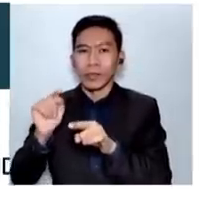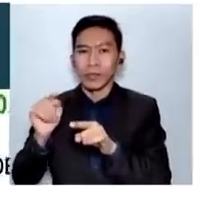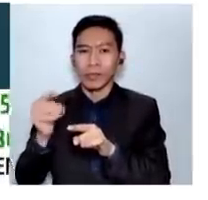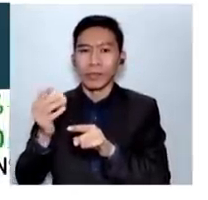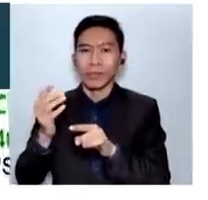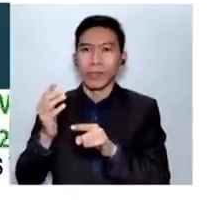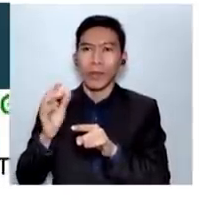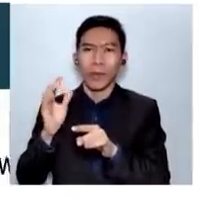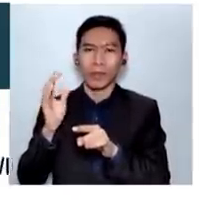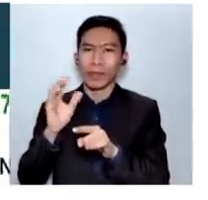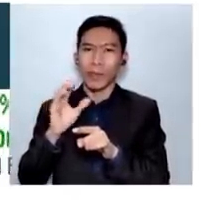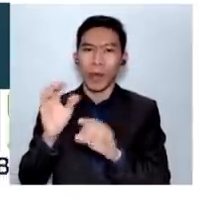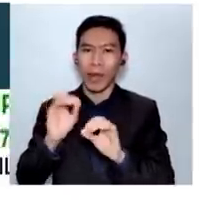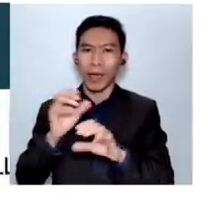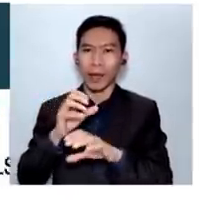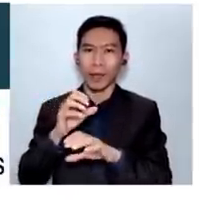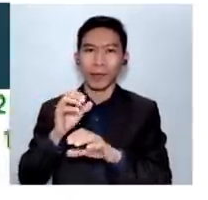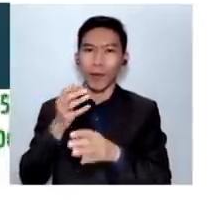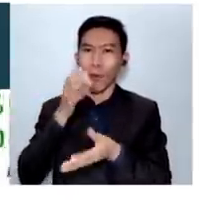is that?